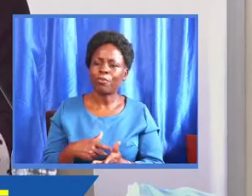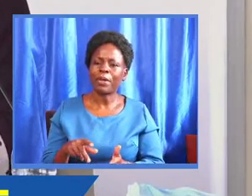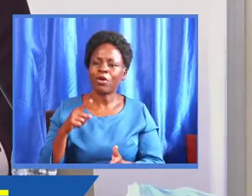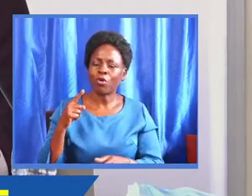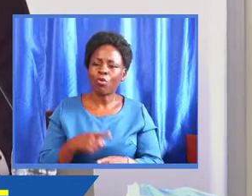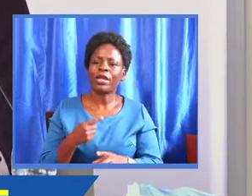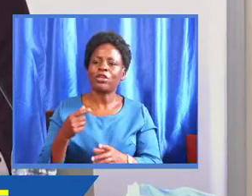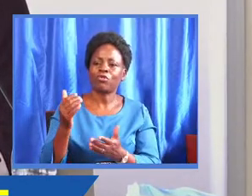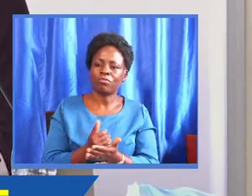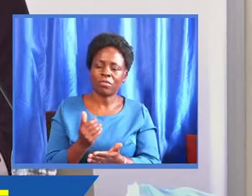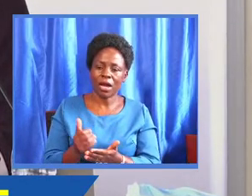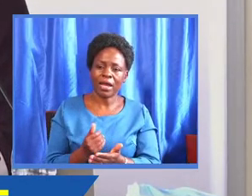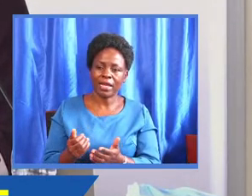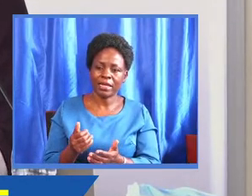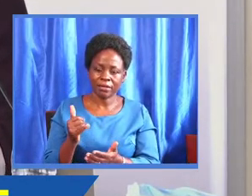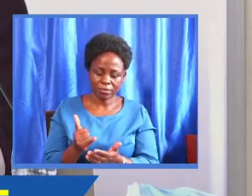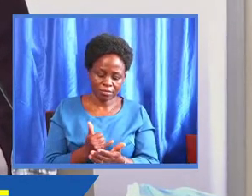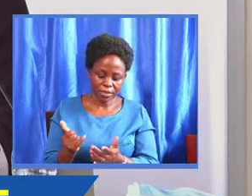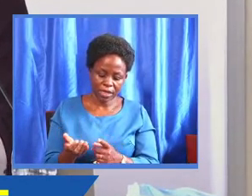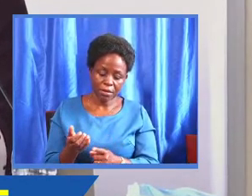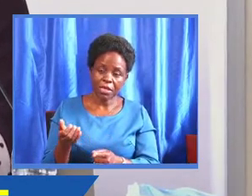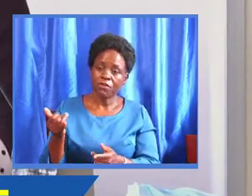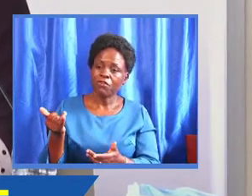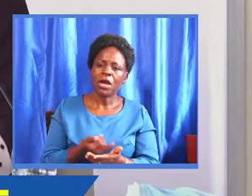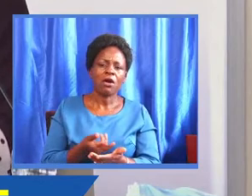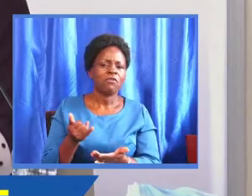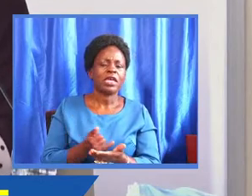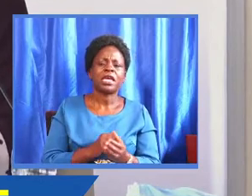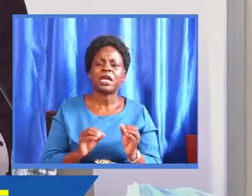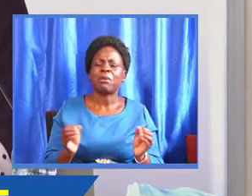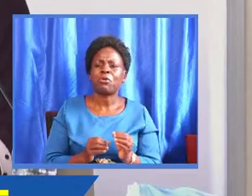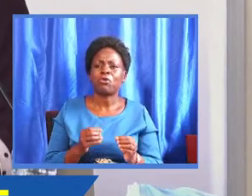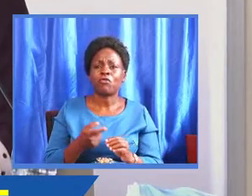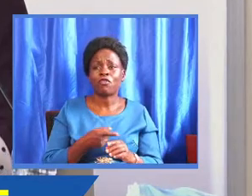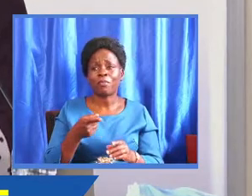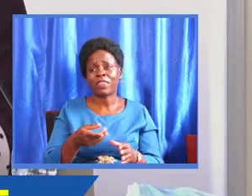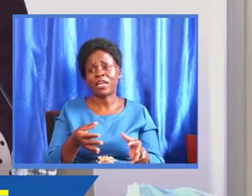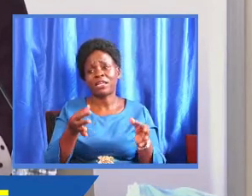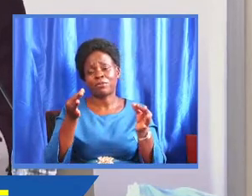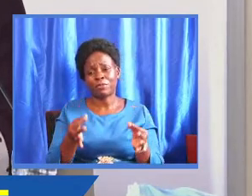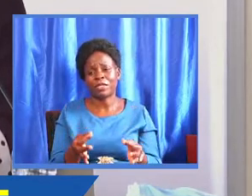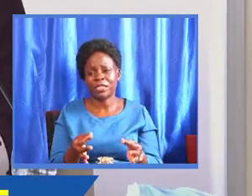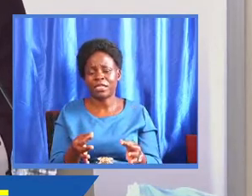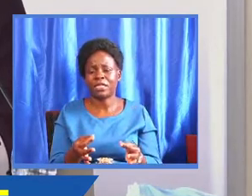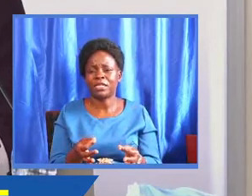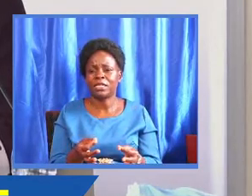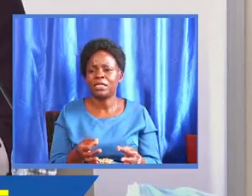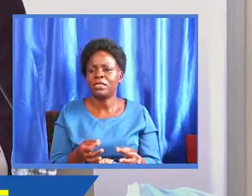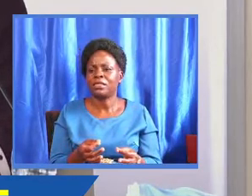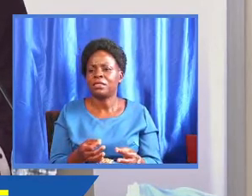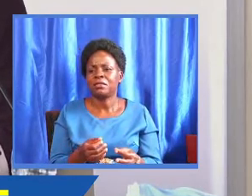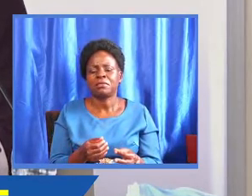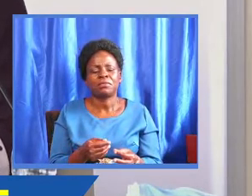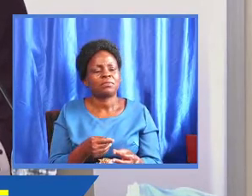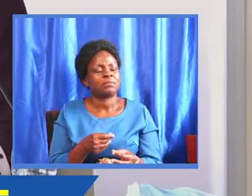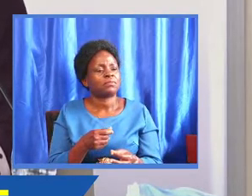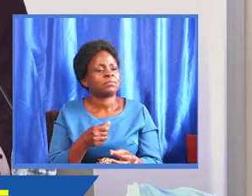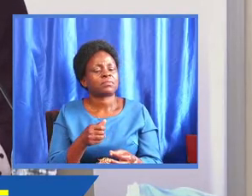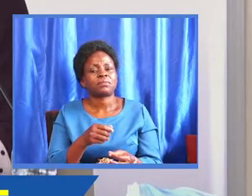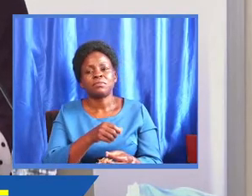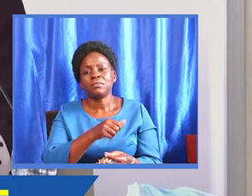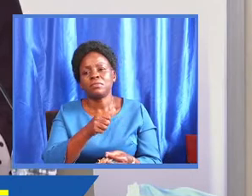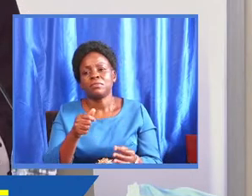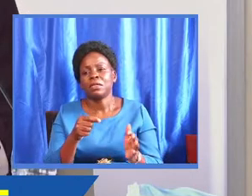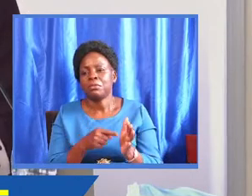earn income. If you do not have any income from that property, we do not talk tax at that point in any